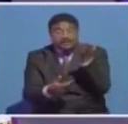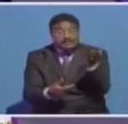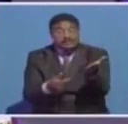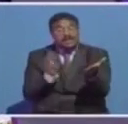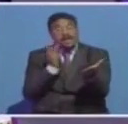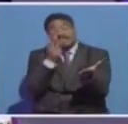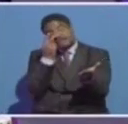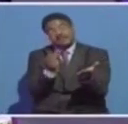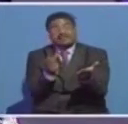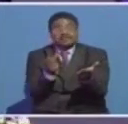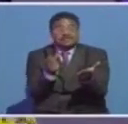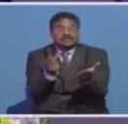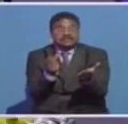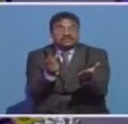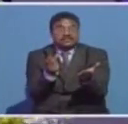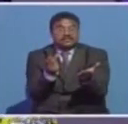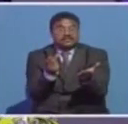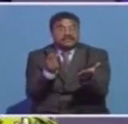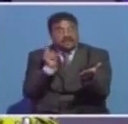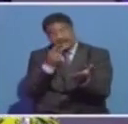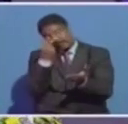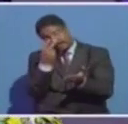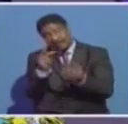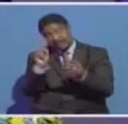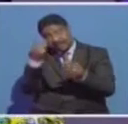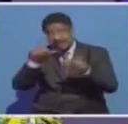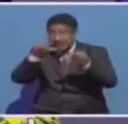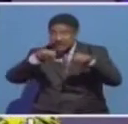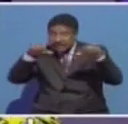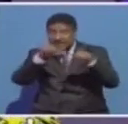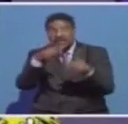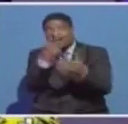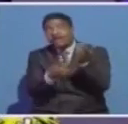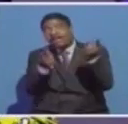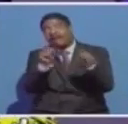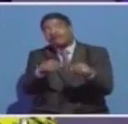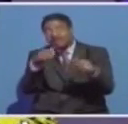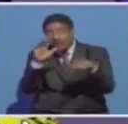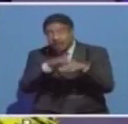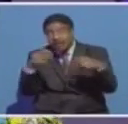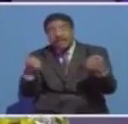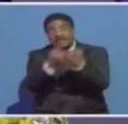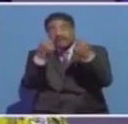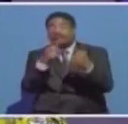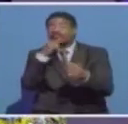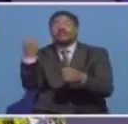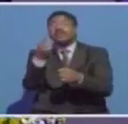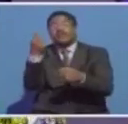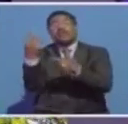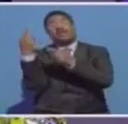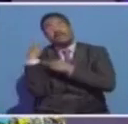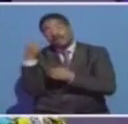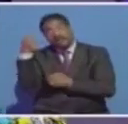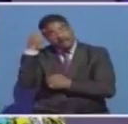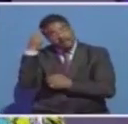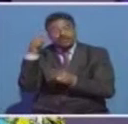and we try to mitigate in terms of just harmonizing the situation. It's not really government that takes it upon itself